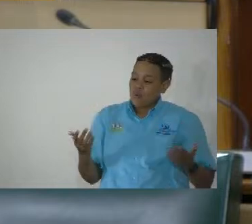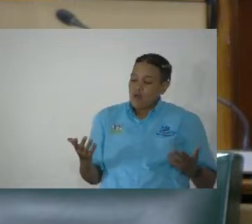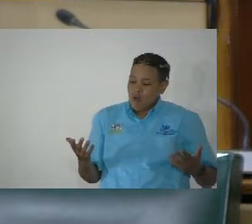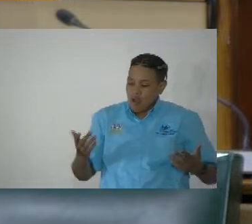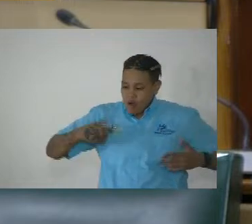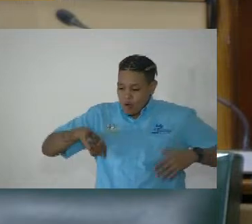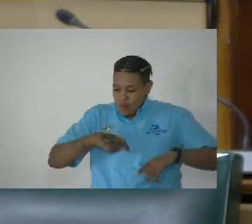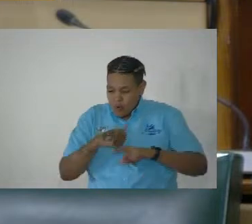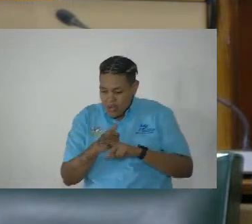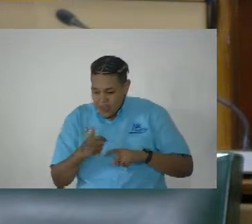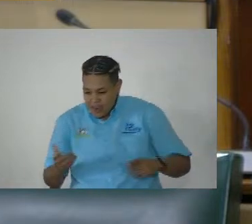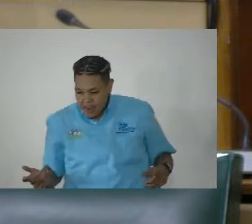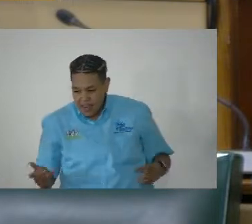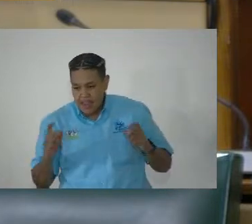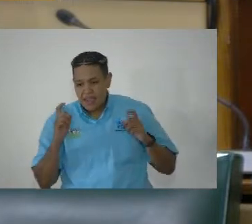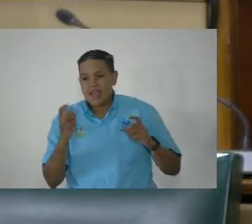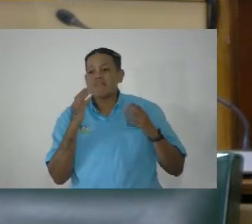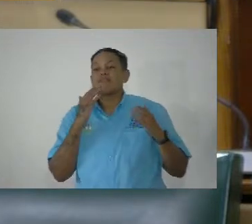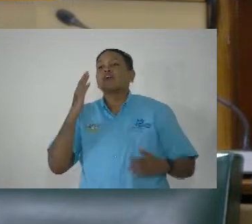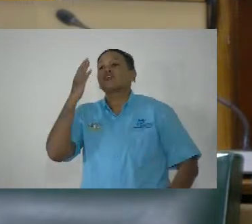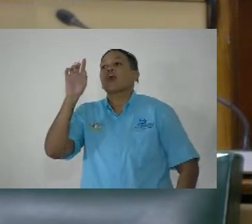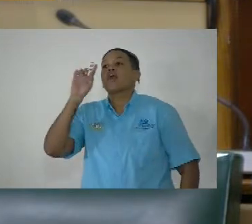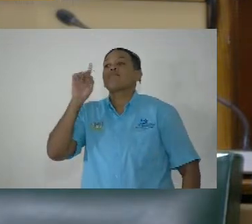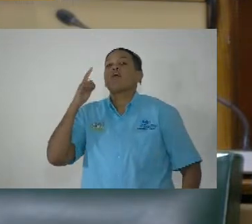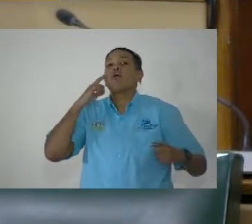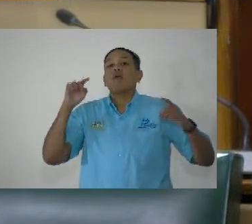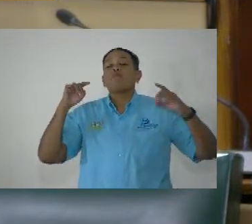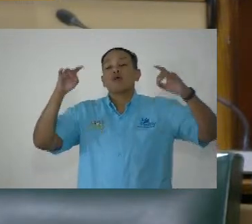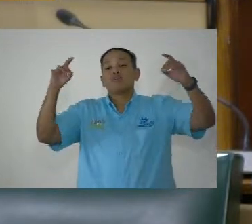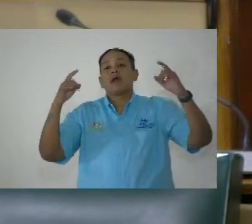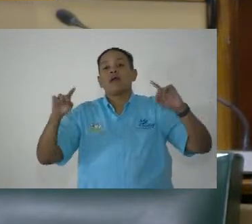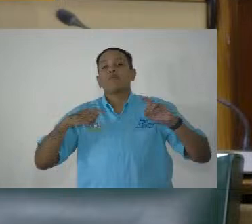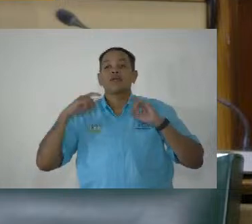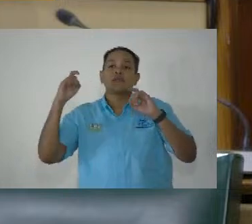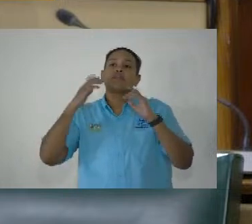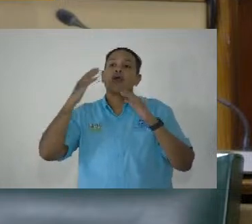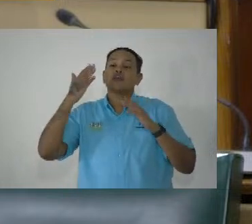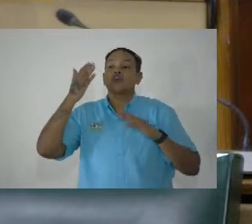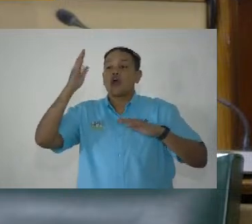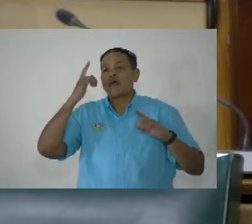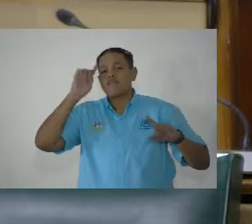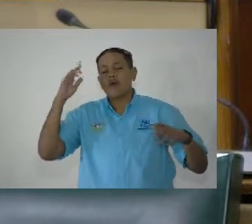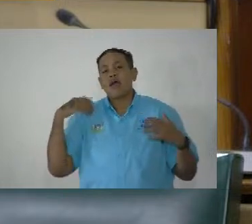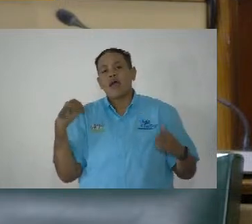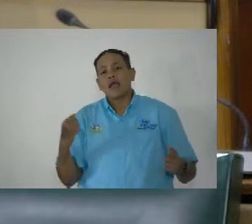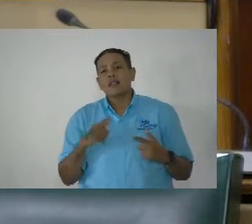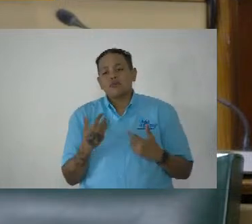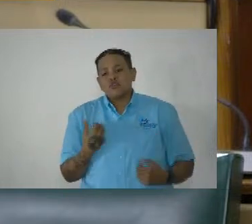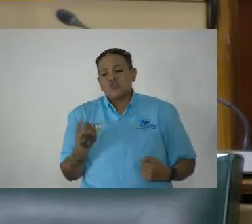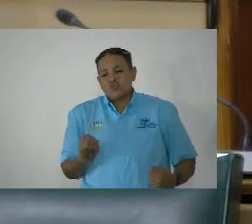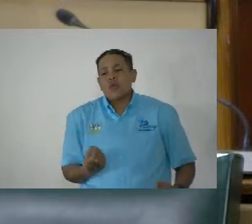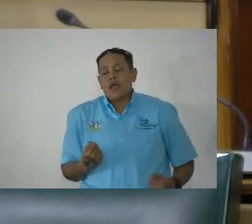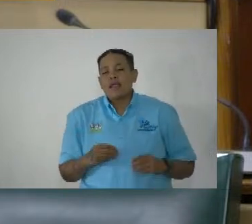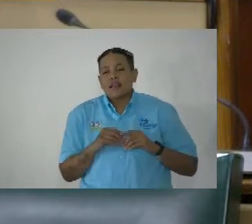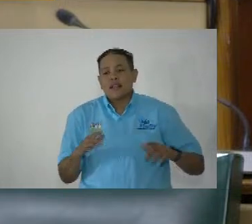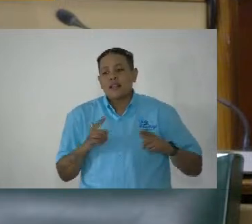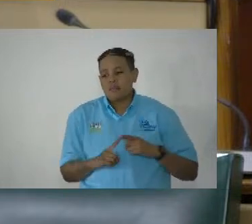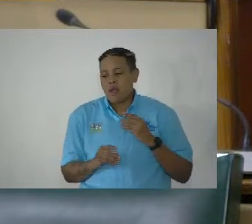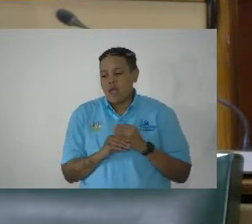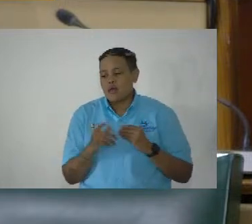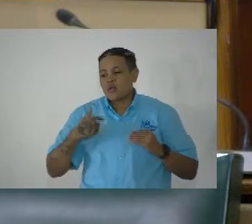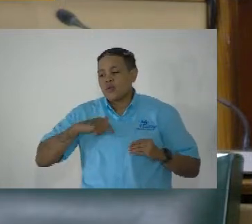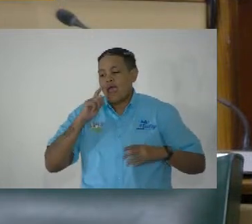we give thanks to God for prosperity. We give thanks to God for health and for strength, and that